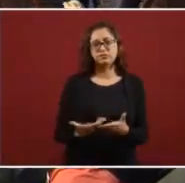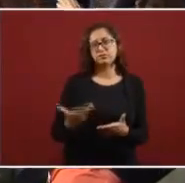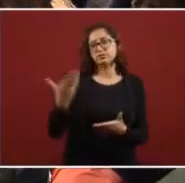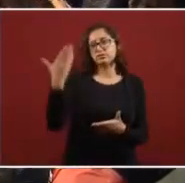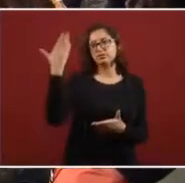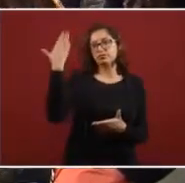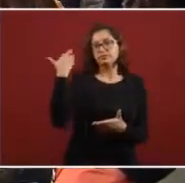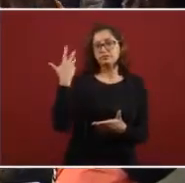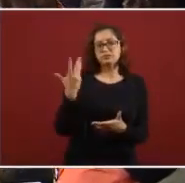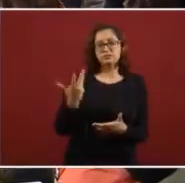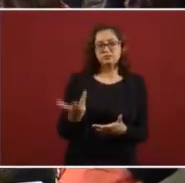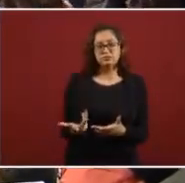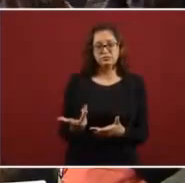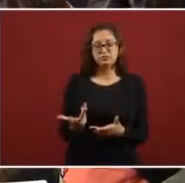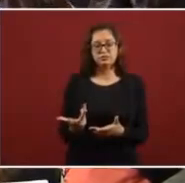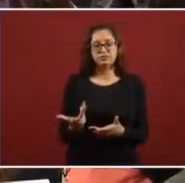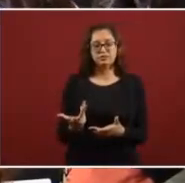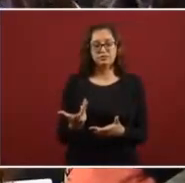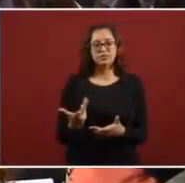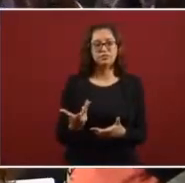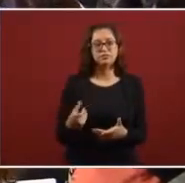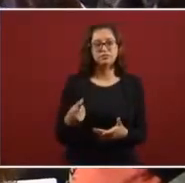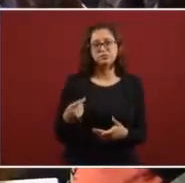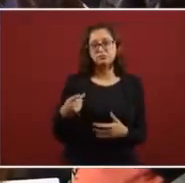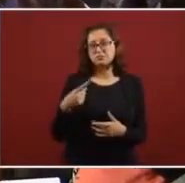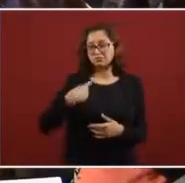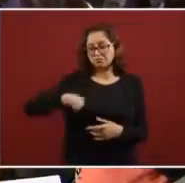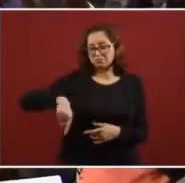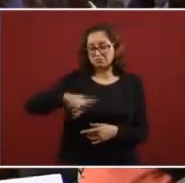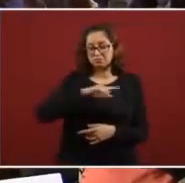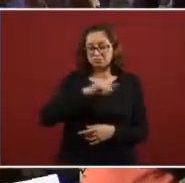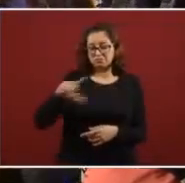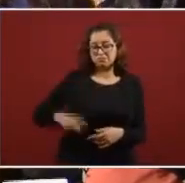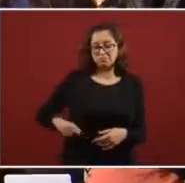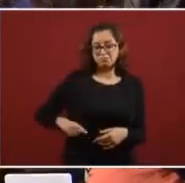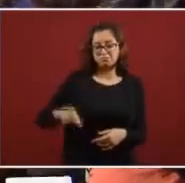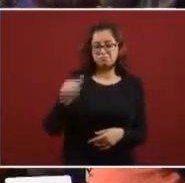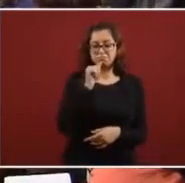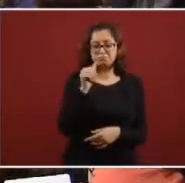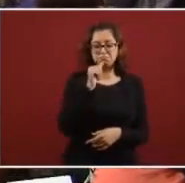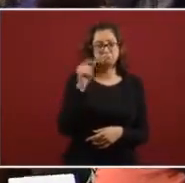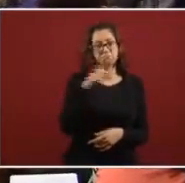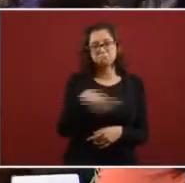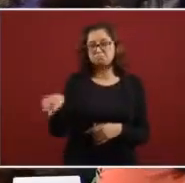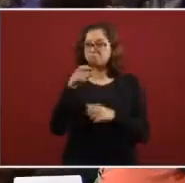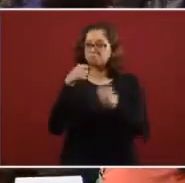when we were in the with the opposition, nobody covered us.